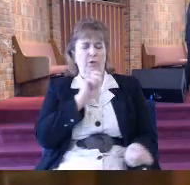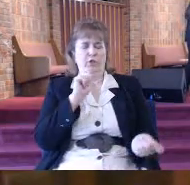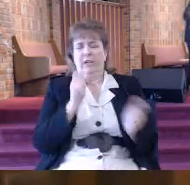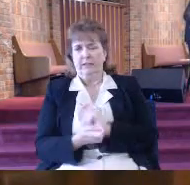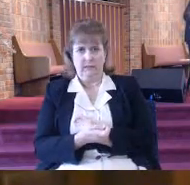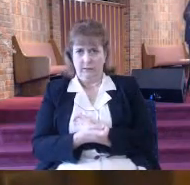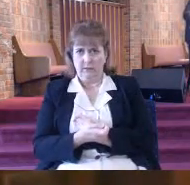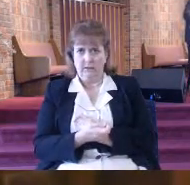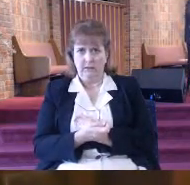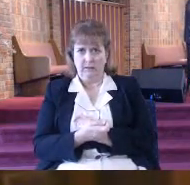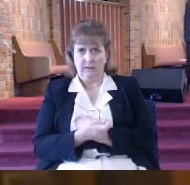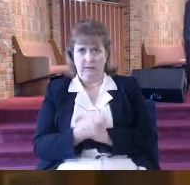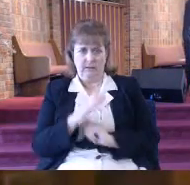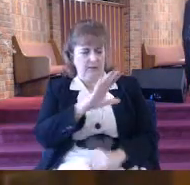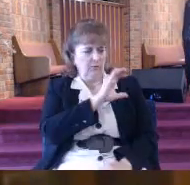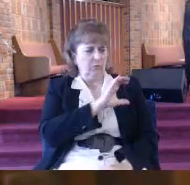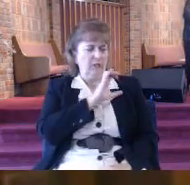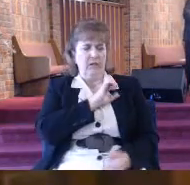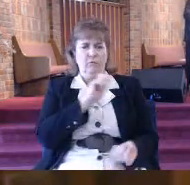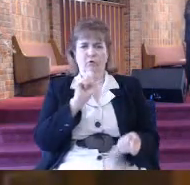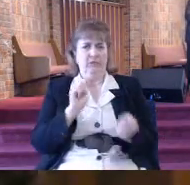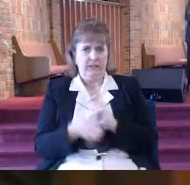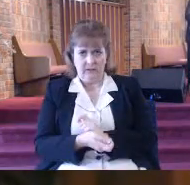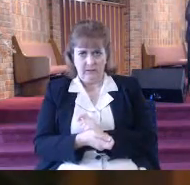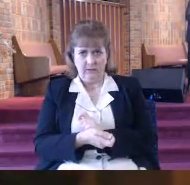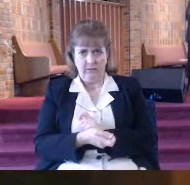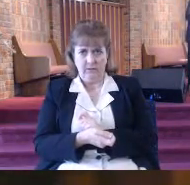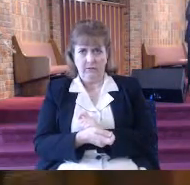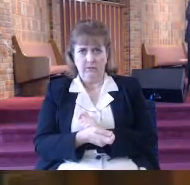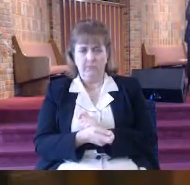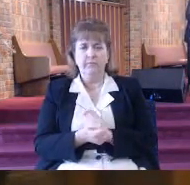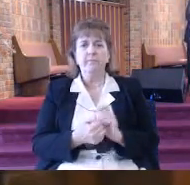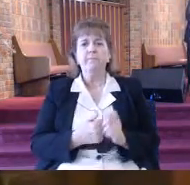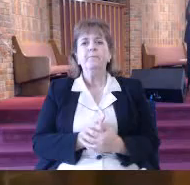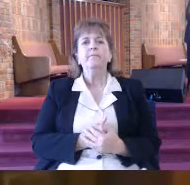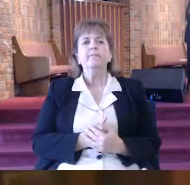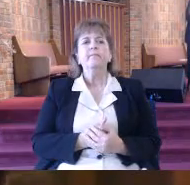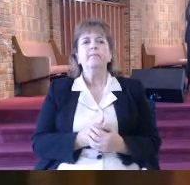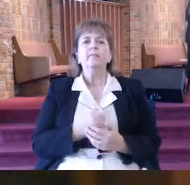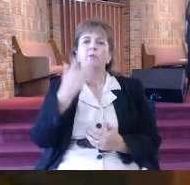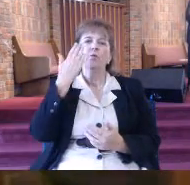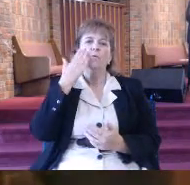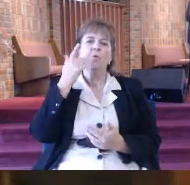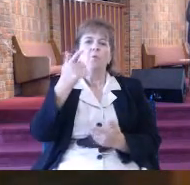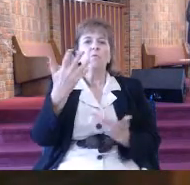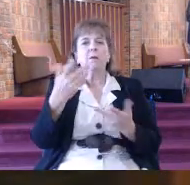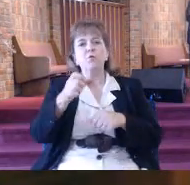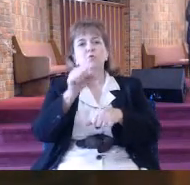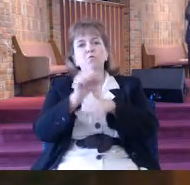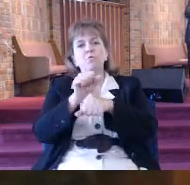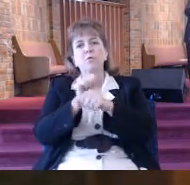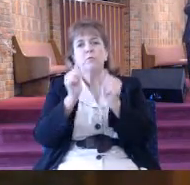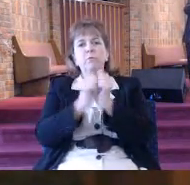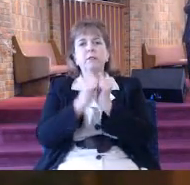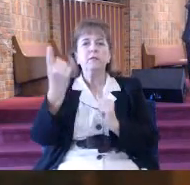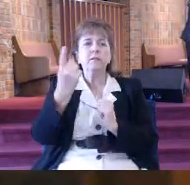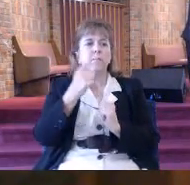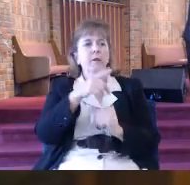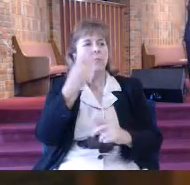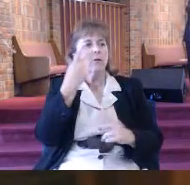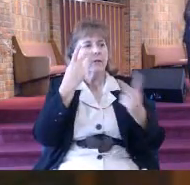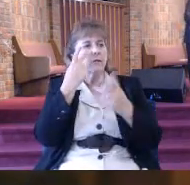Chances are, at some point in your career, you have been involved with people in some business setting where an individual has